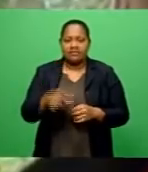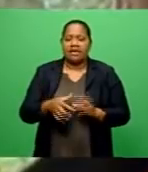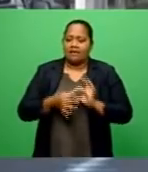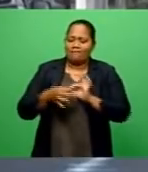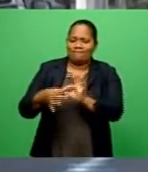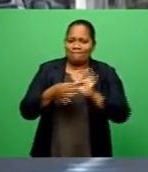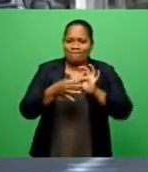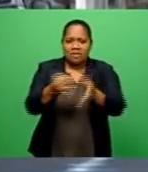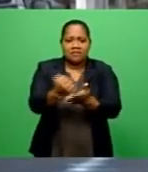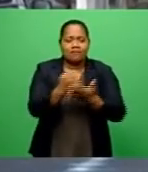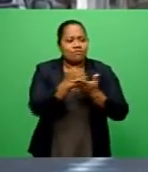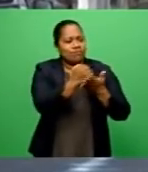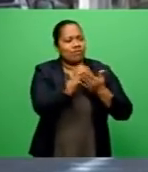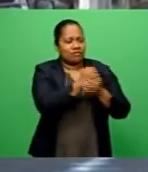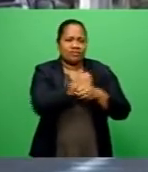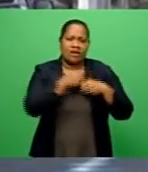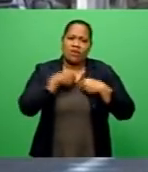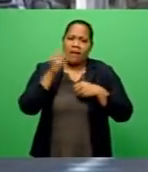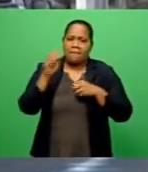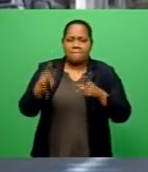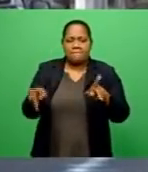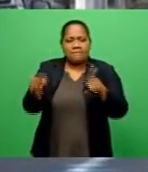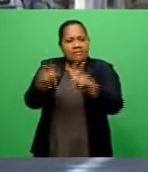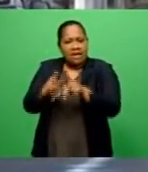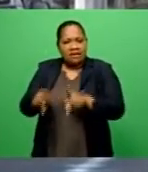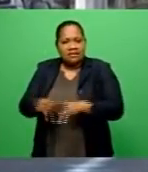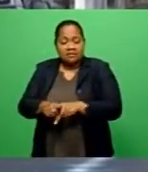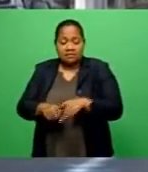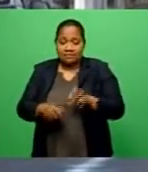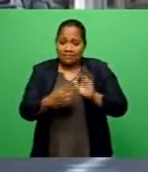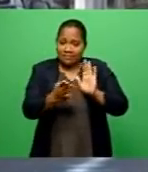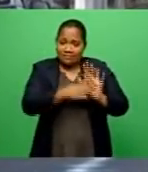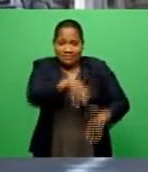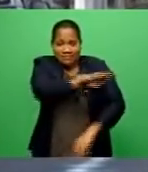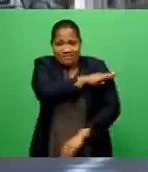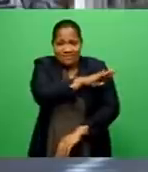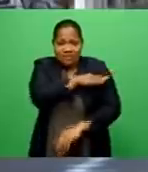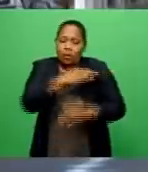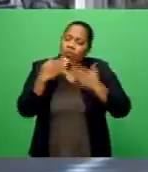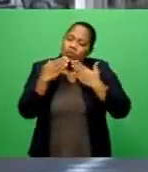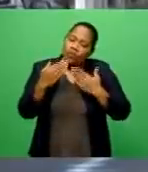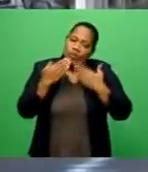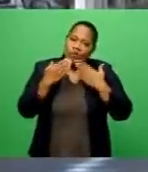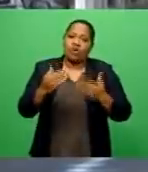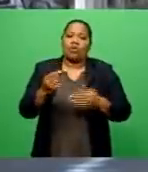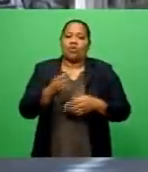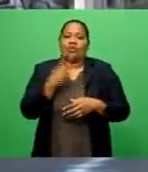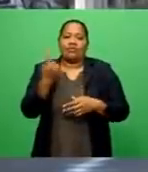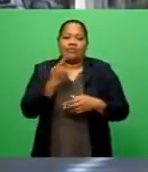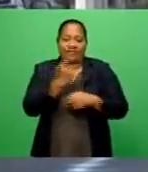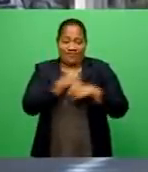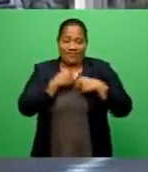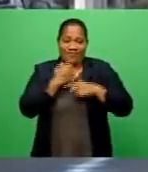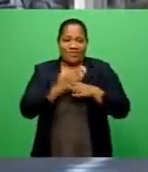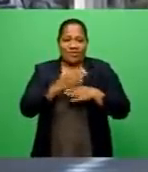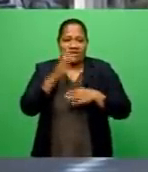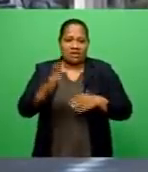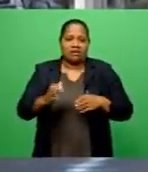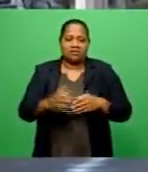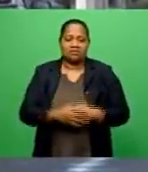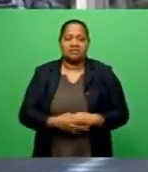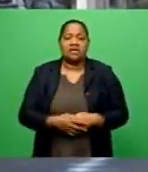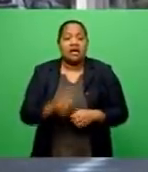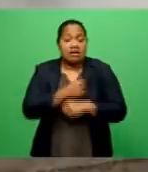partners. Bainimarama is thankful and acknowledged our frontline workers who have been there from the start. Our